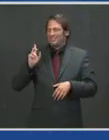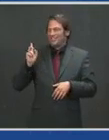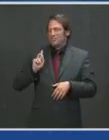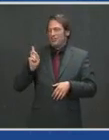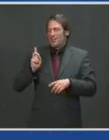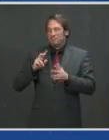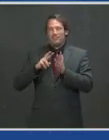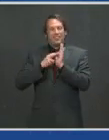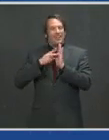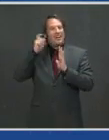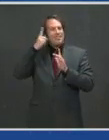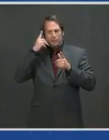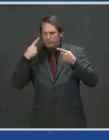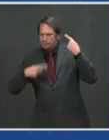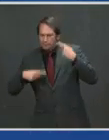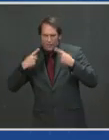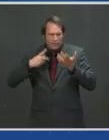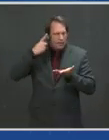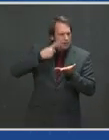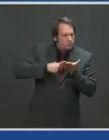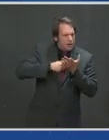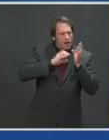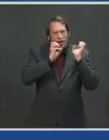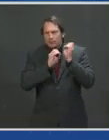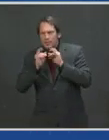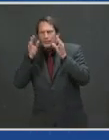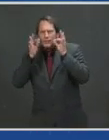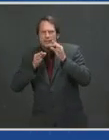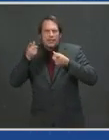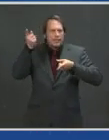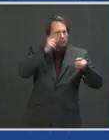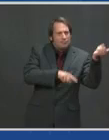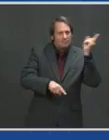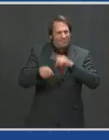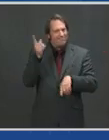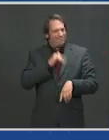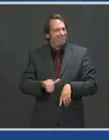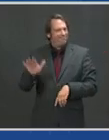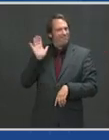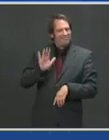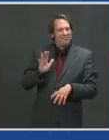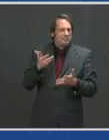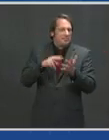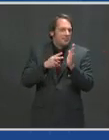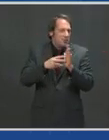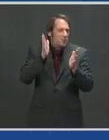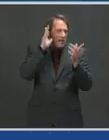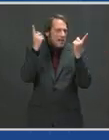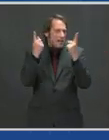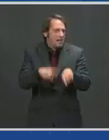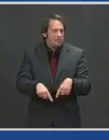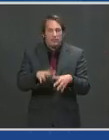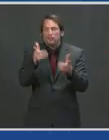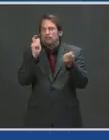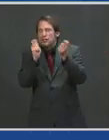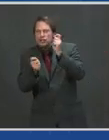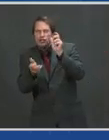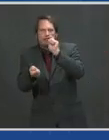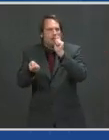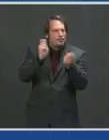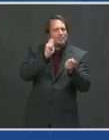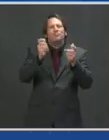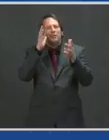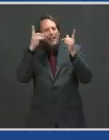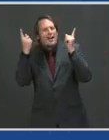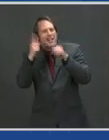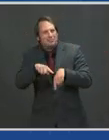is welcome. Compromise is inevitable. Changes are certain. In the next few weeks, the Vice President